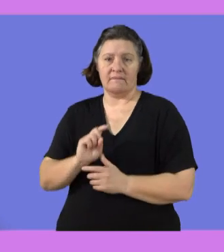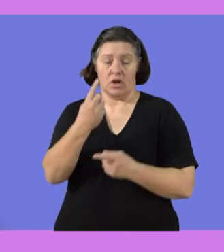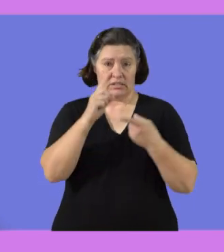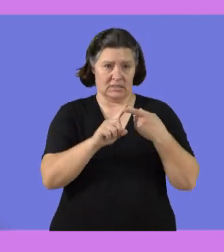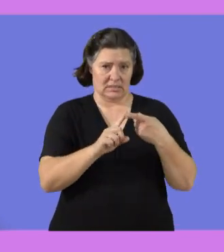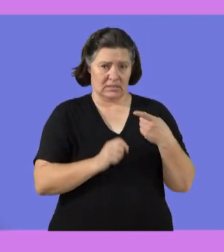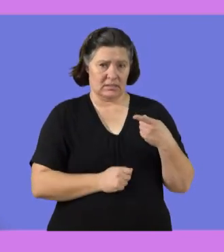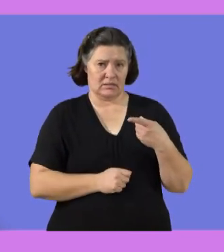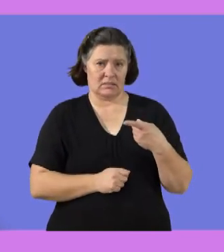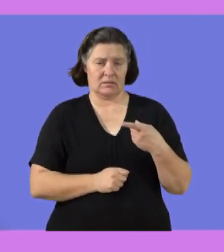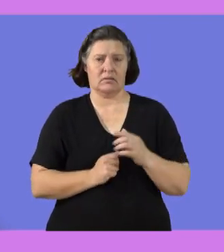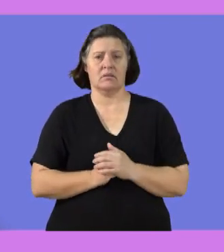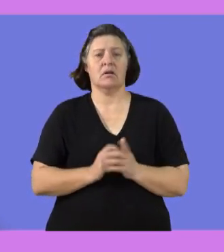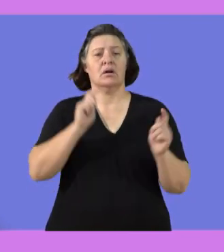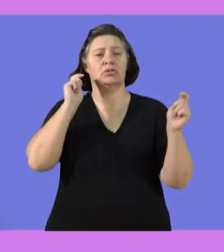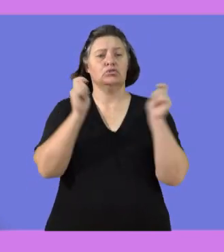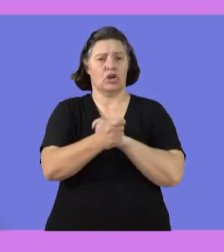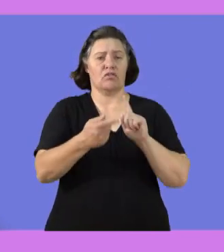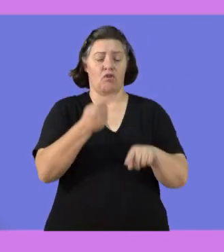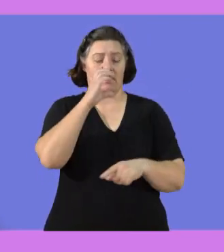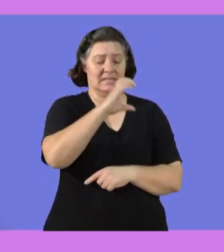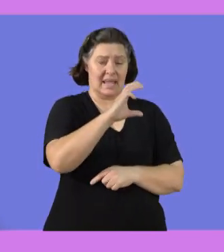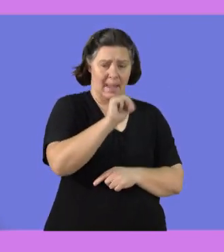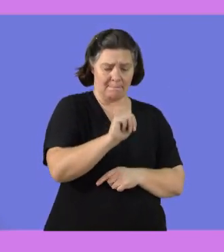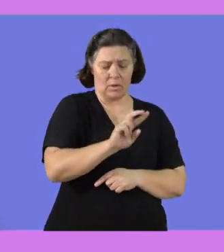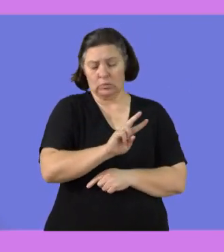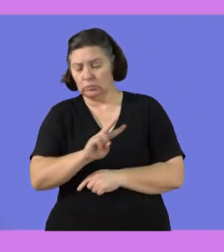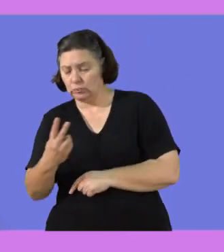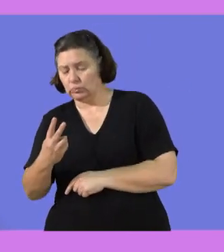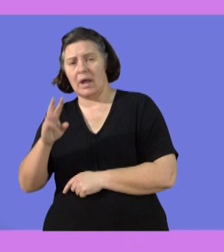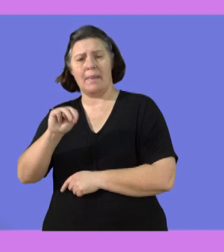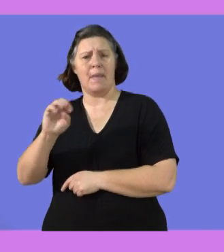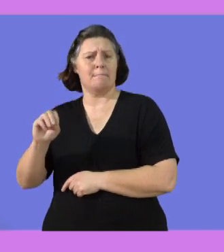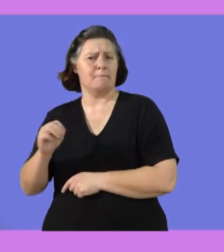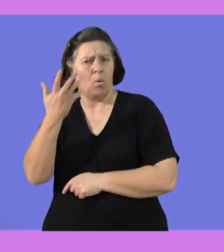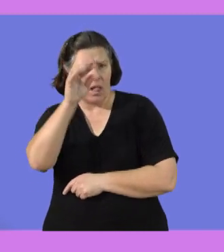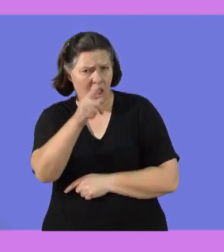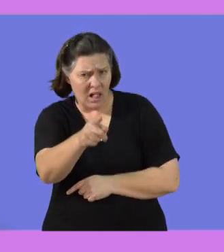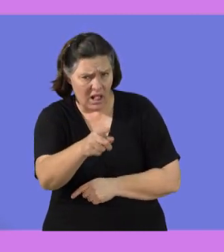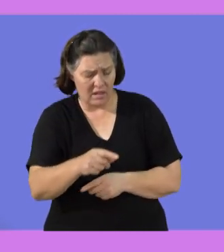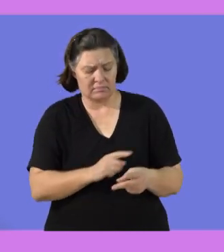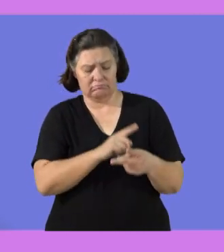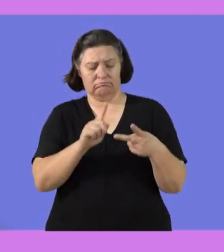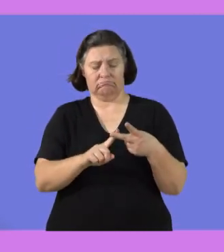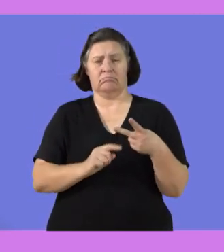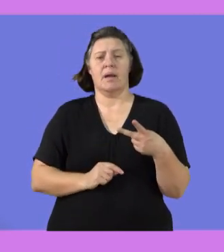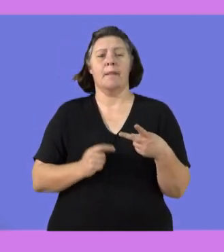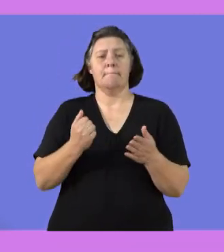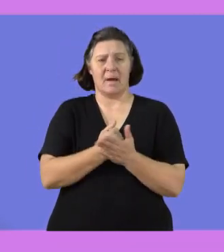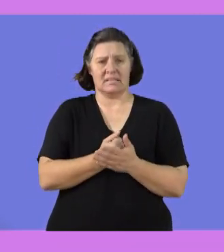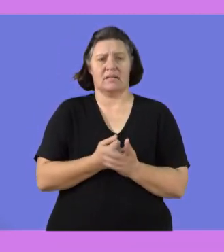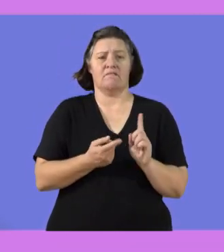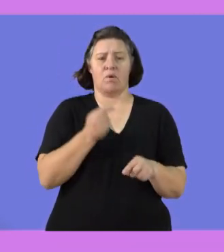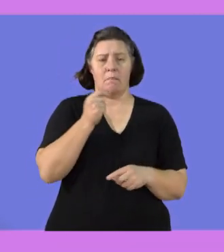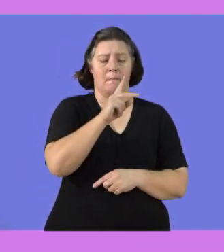Firstly, the conversion from centimeter to millimeters. You need to have the knowledge of